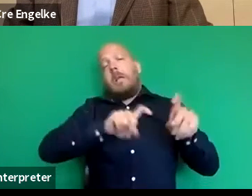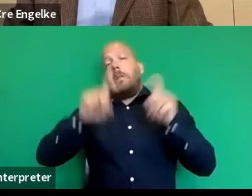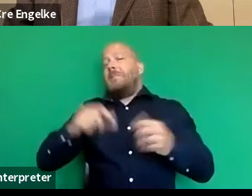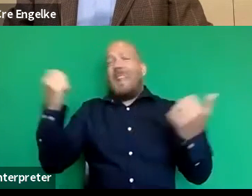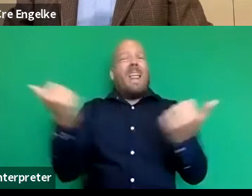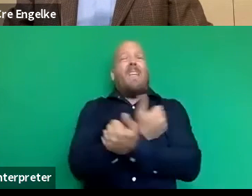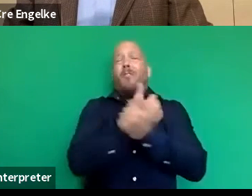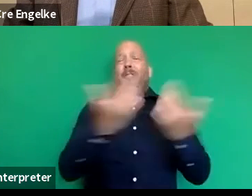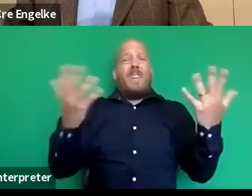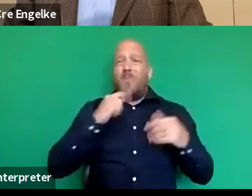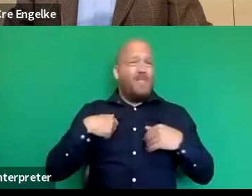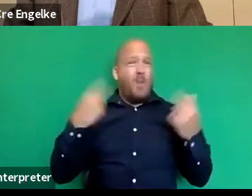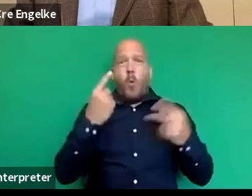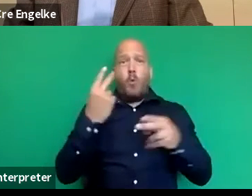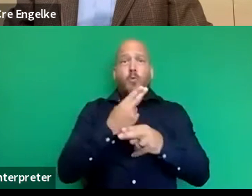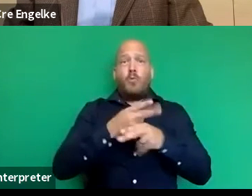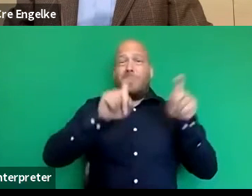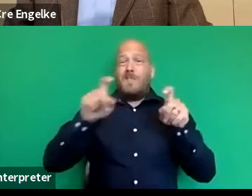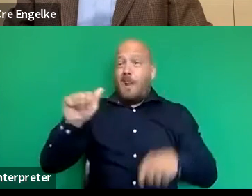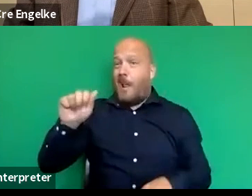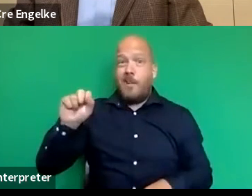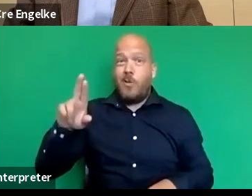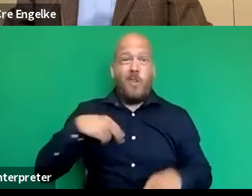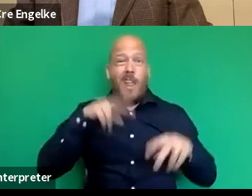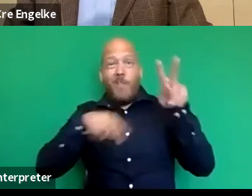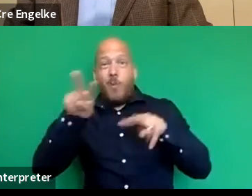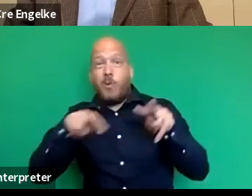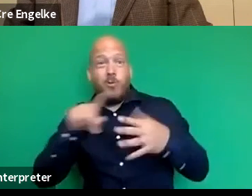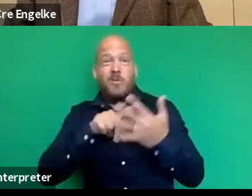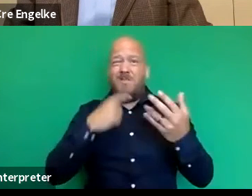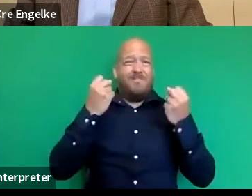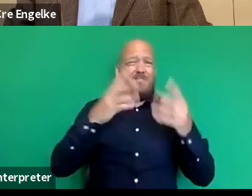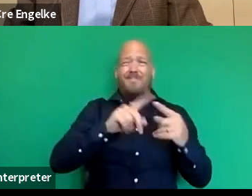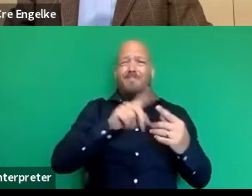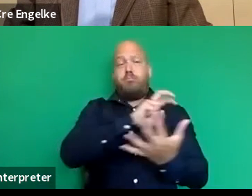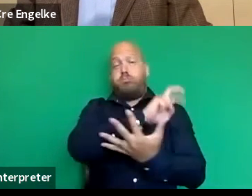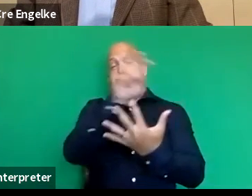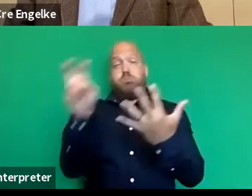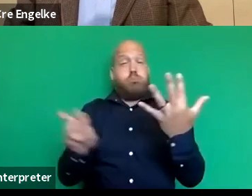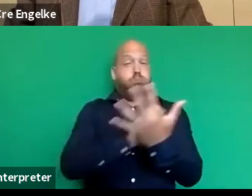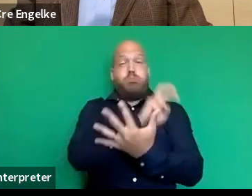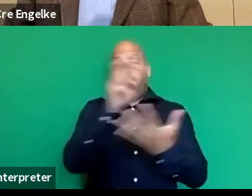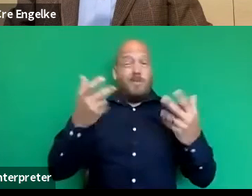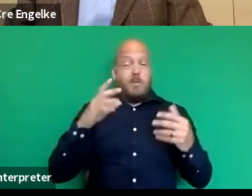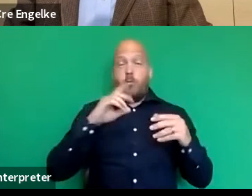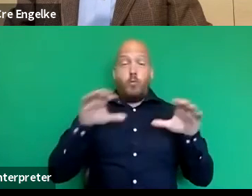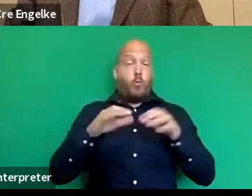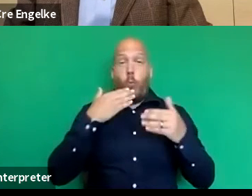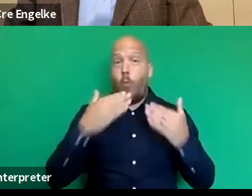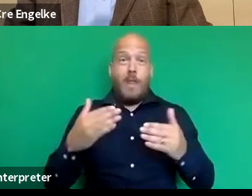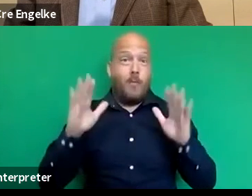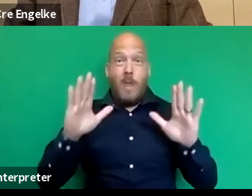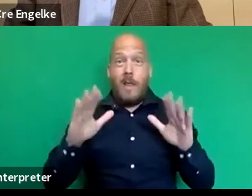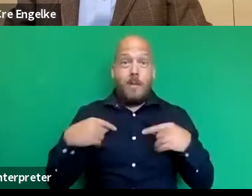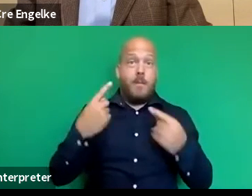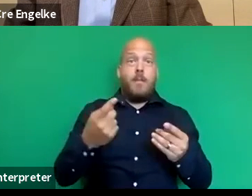tell you that when they work great, they work really, really great. And when they don't, well, that makes me say in the next